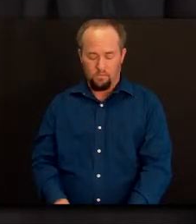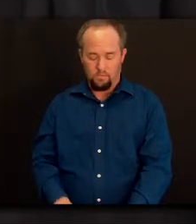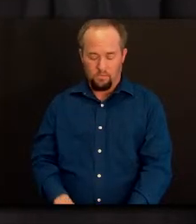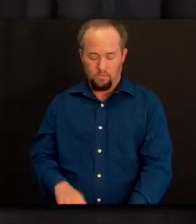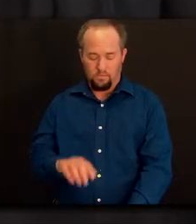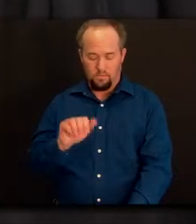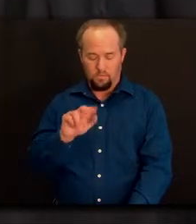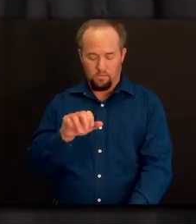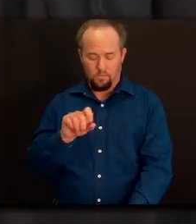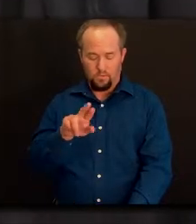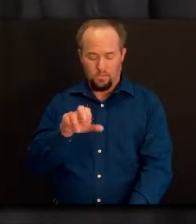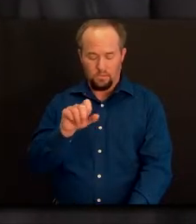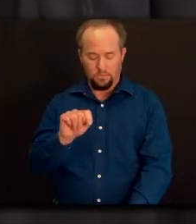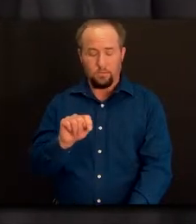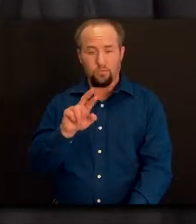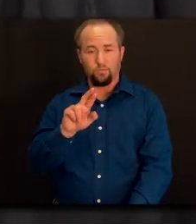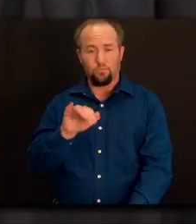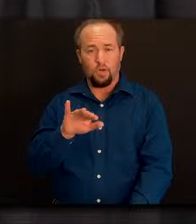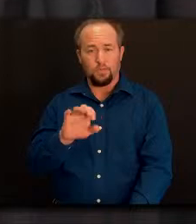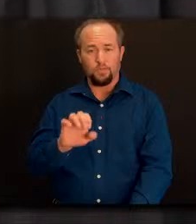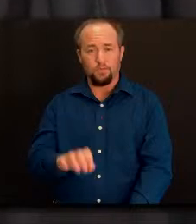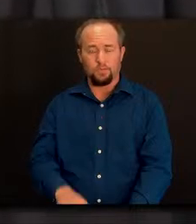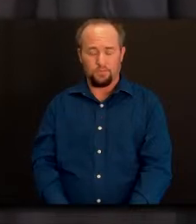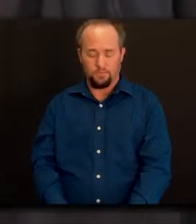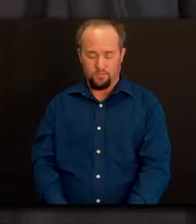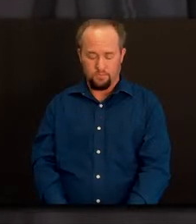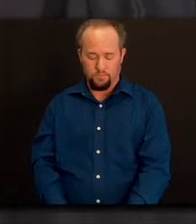August Edwin Rice.